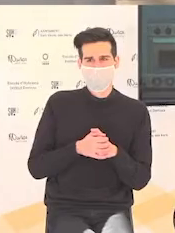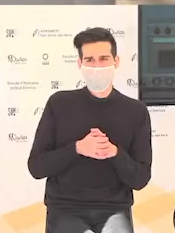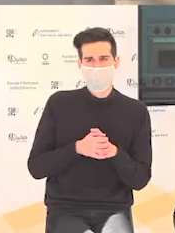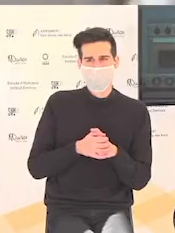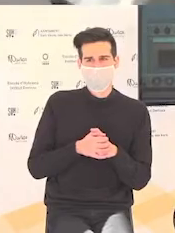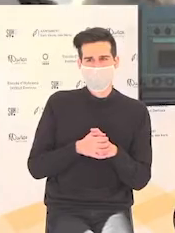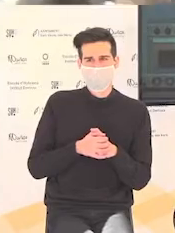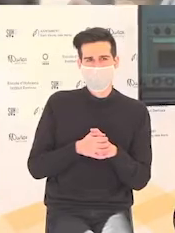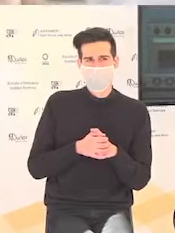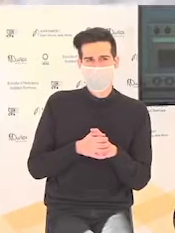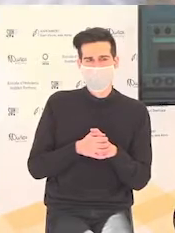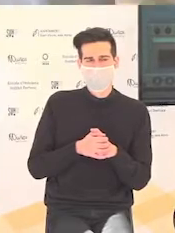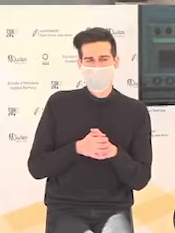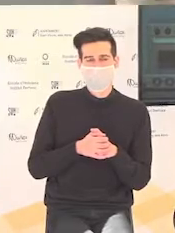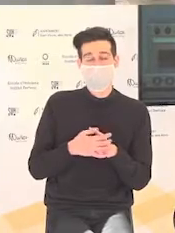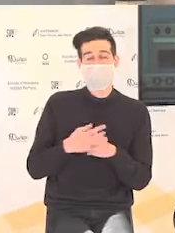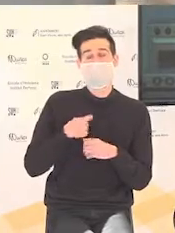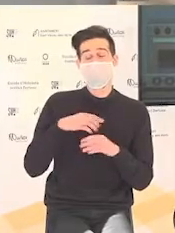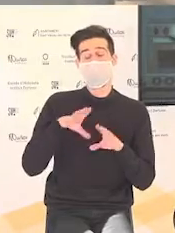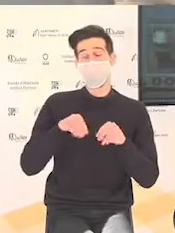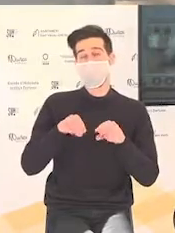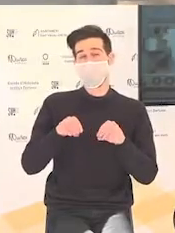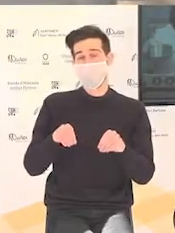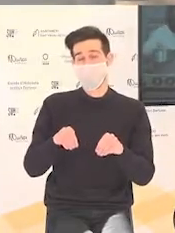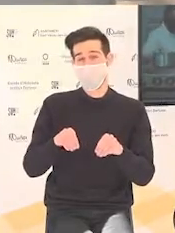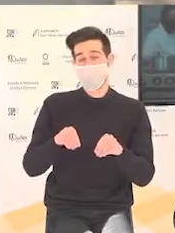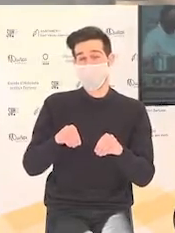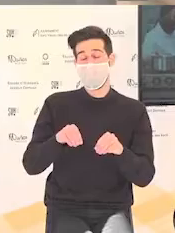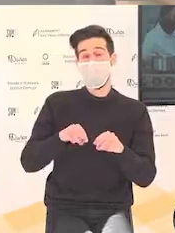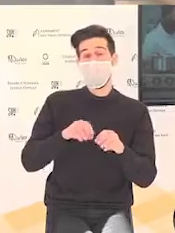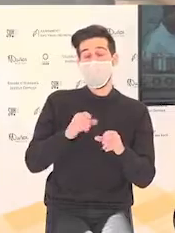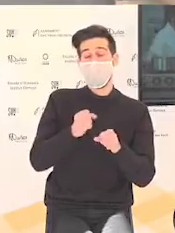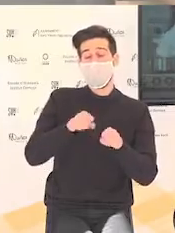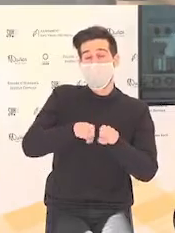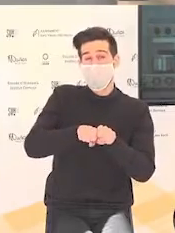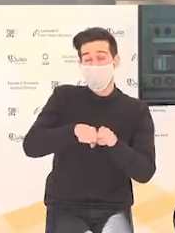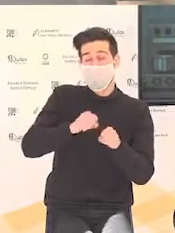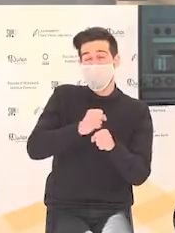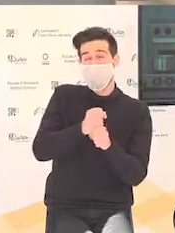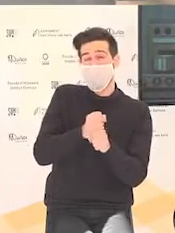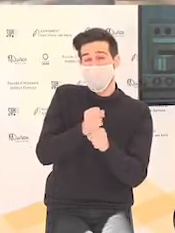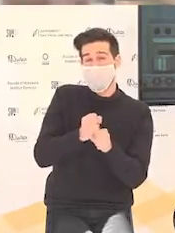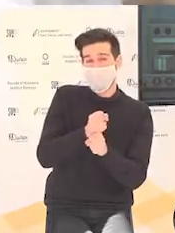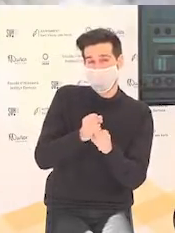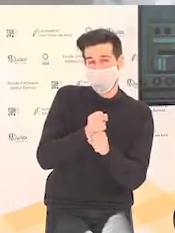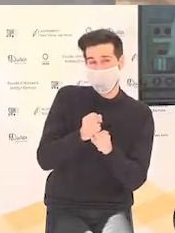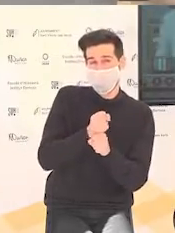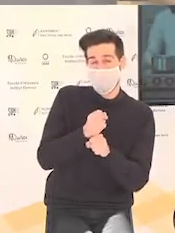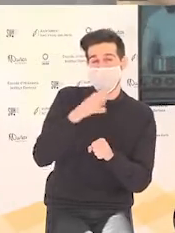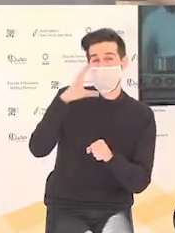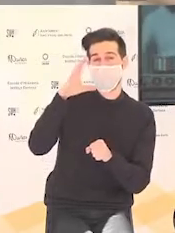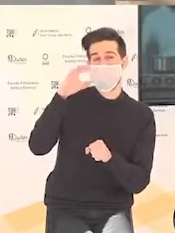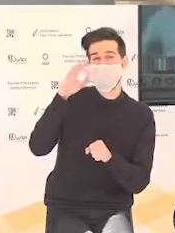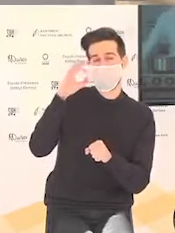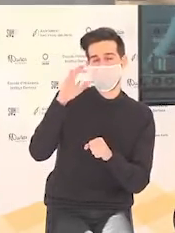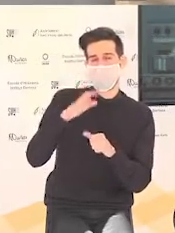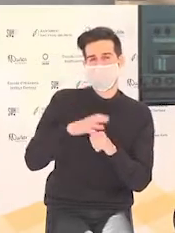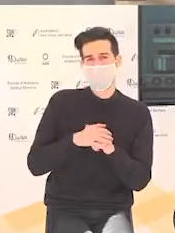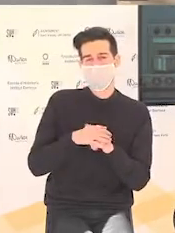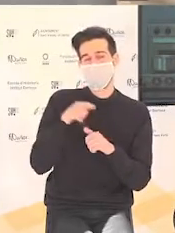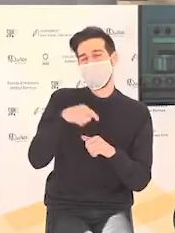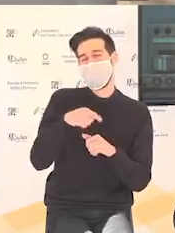obviously. Yo utilizo el puré de coco. Es un producto para profesionales. No se puede comprar fácilmente en el